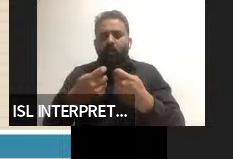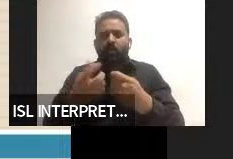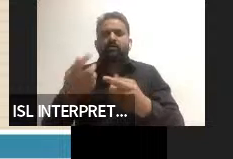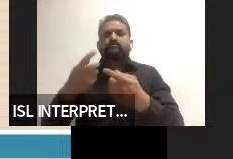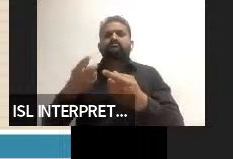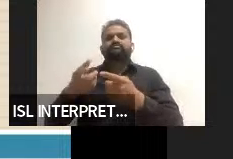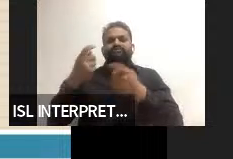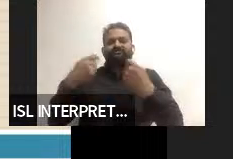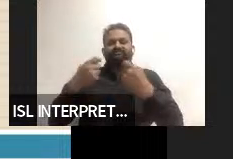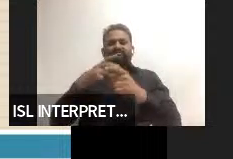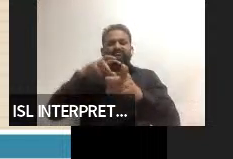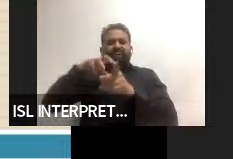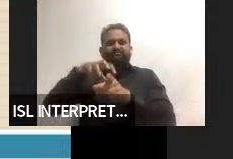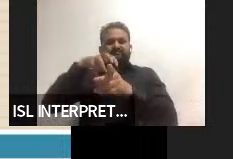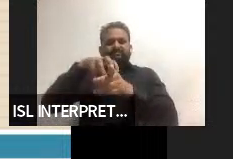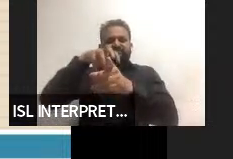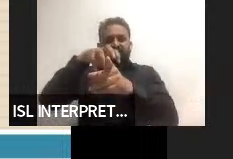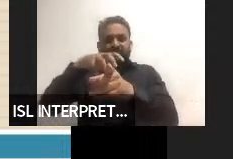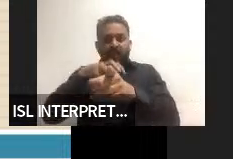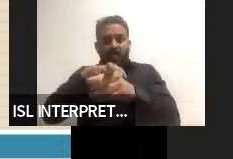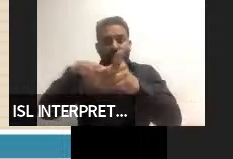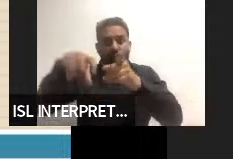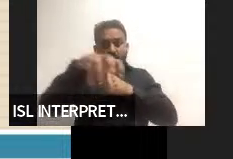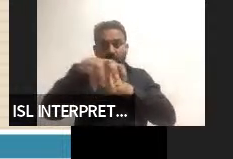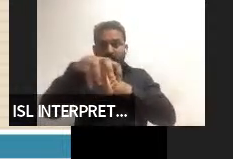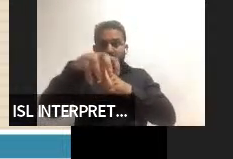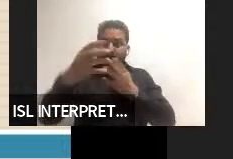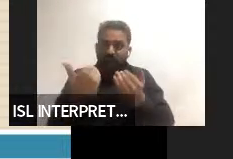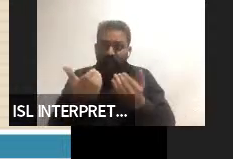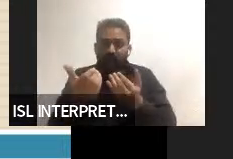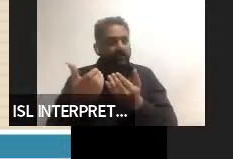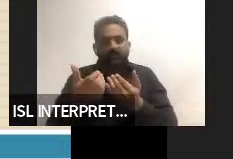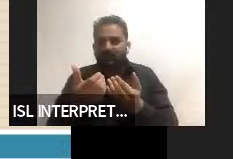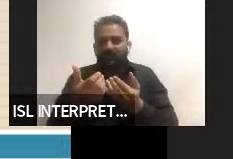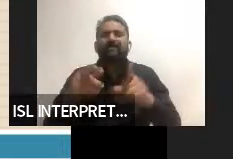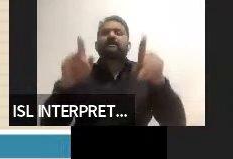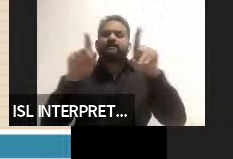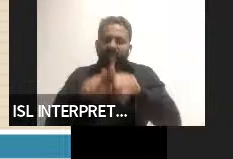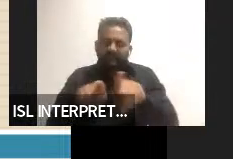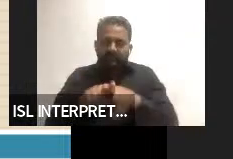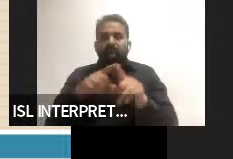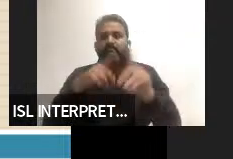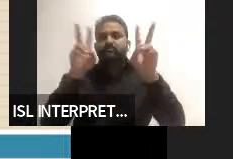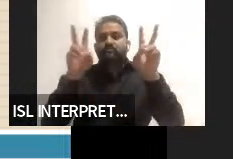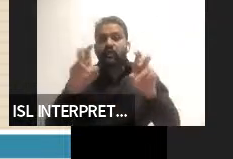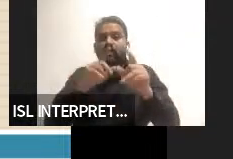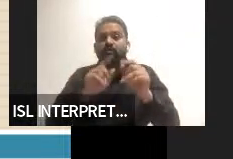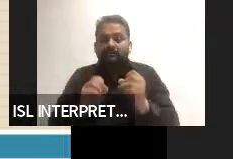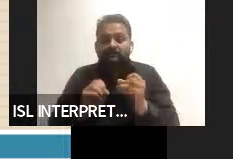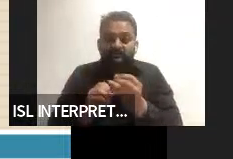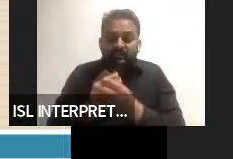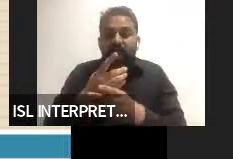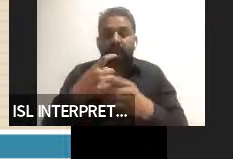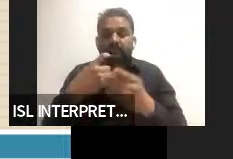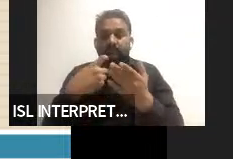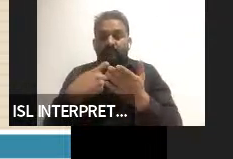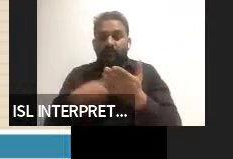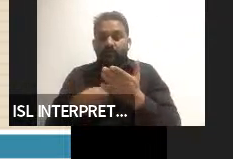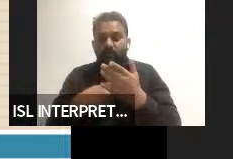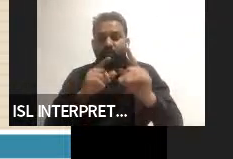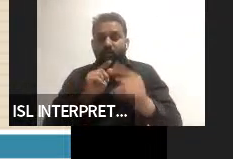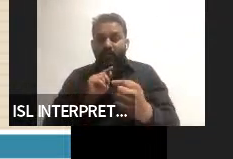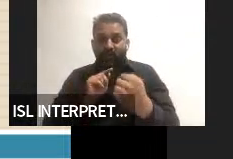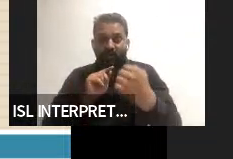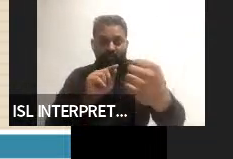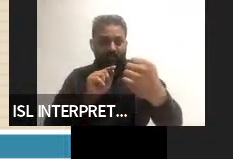example, if you are establishing that there is a breach of a contract, then the first you may have to argue